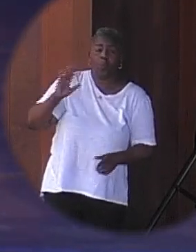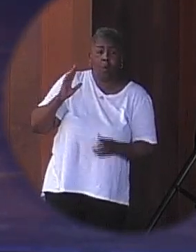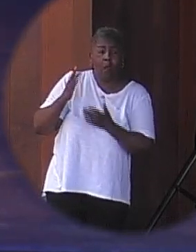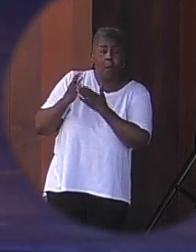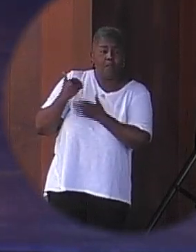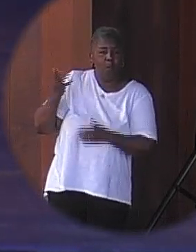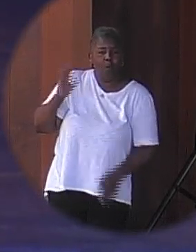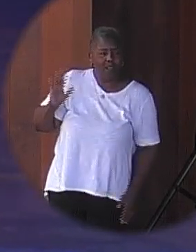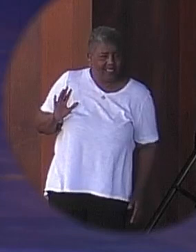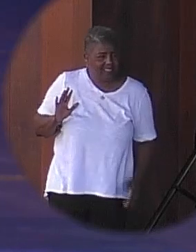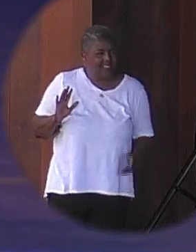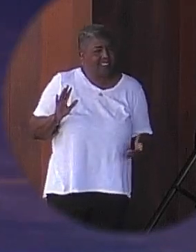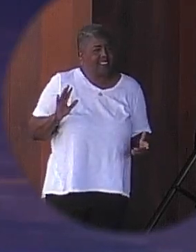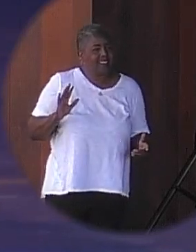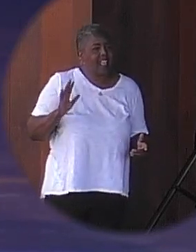was a was,